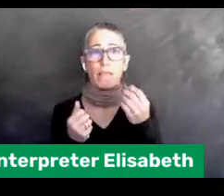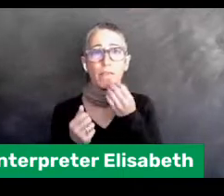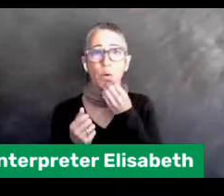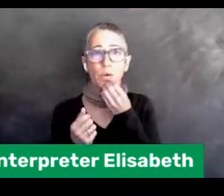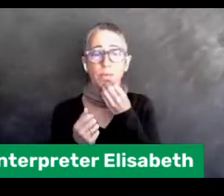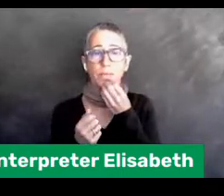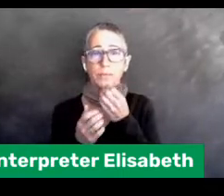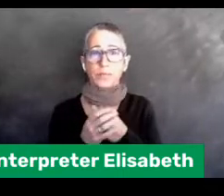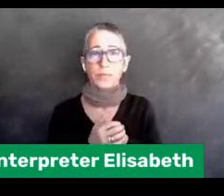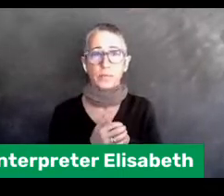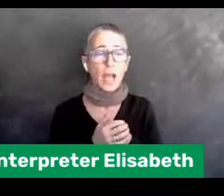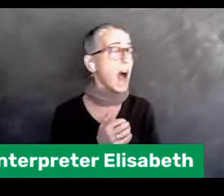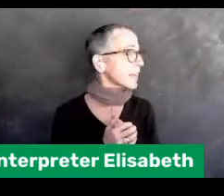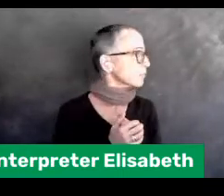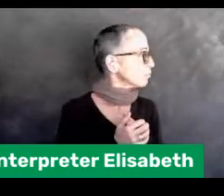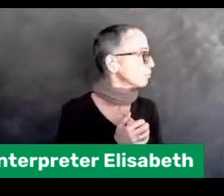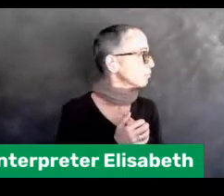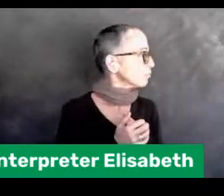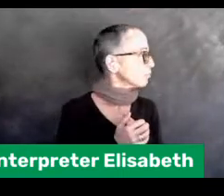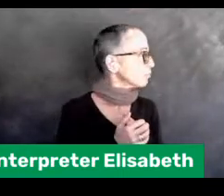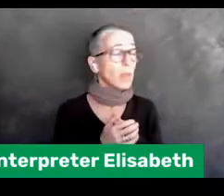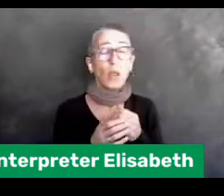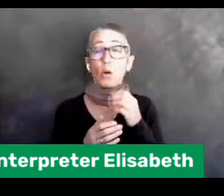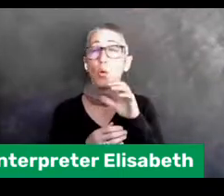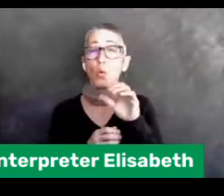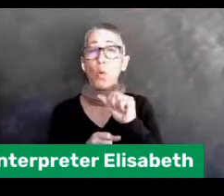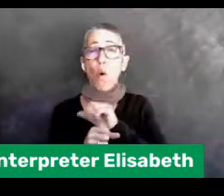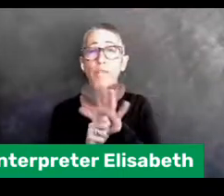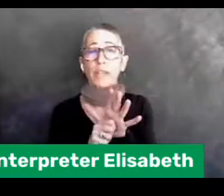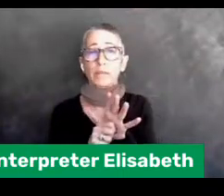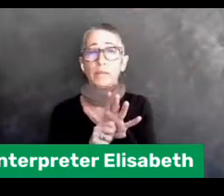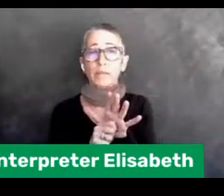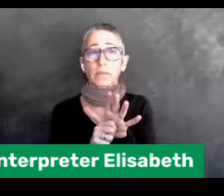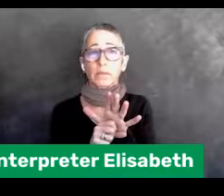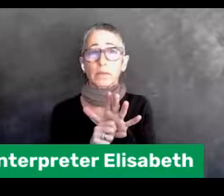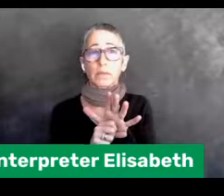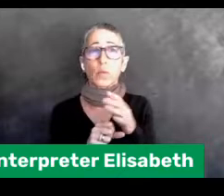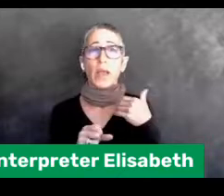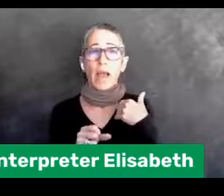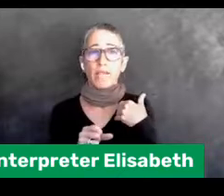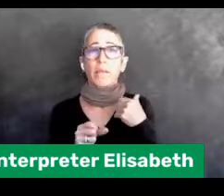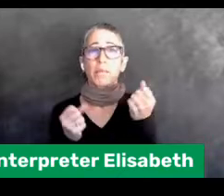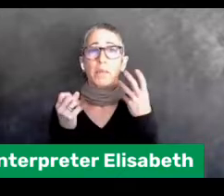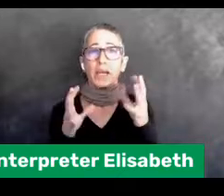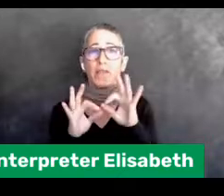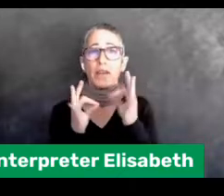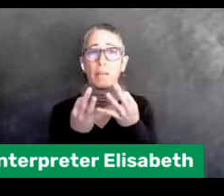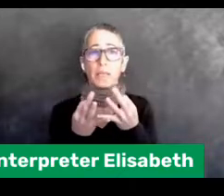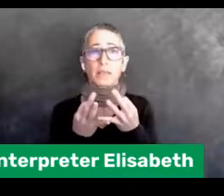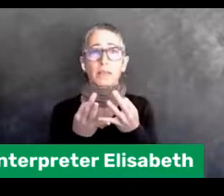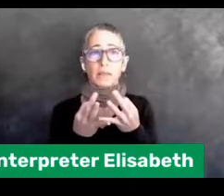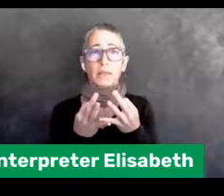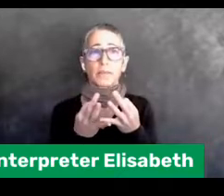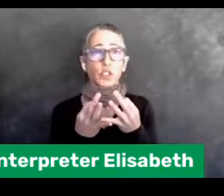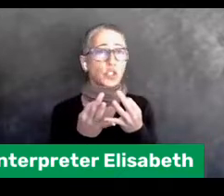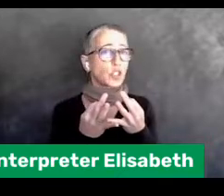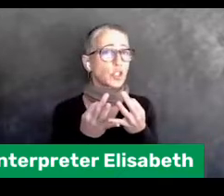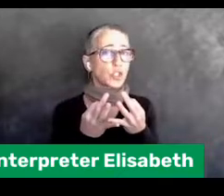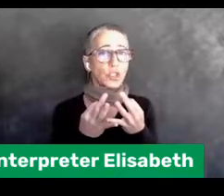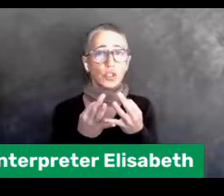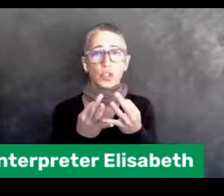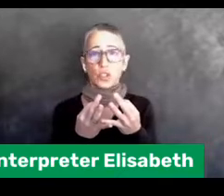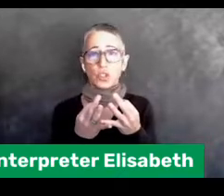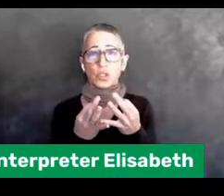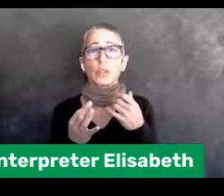resources, especially because of COVID. We have seen a lot of families now having to, sacrifice